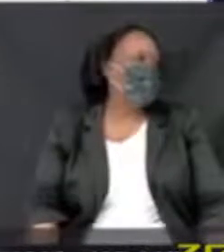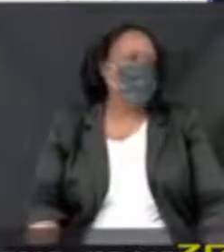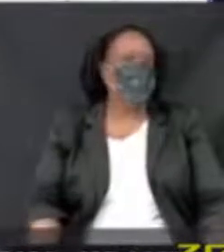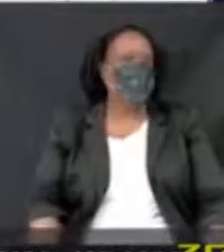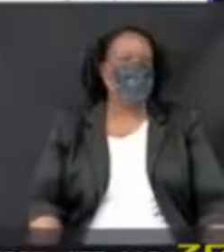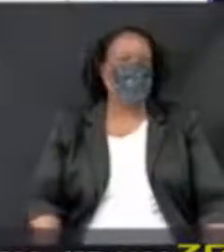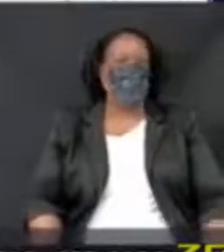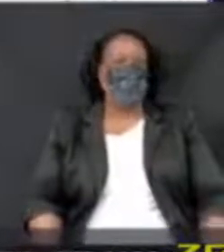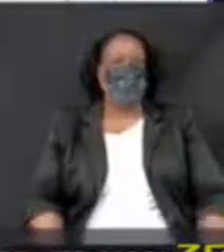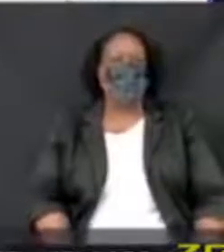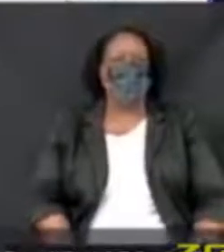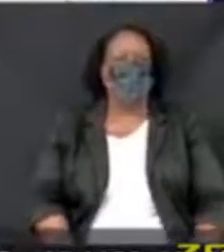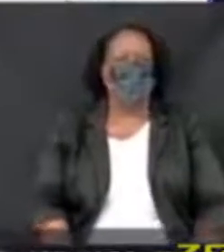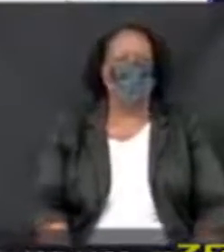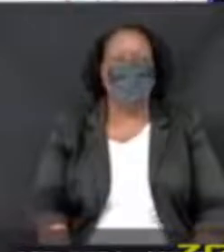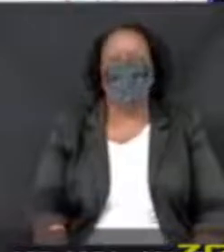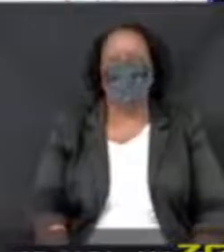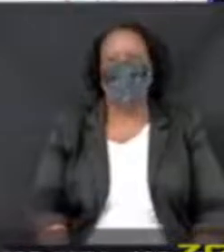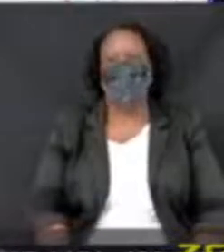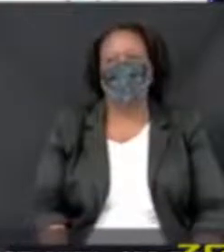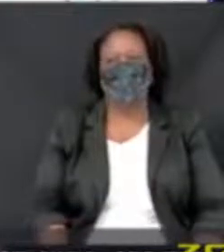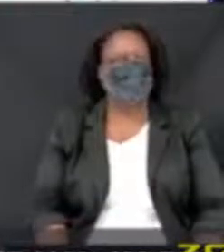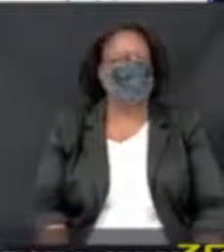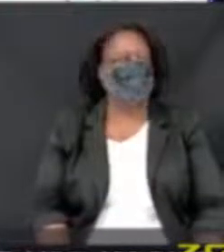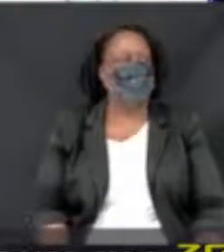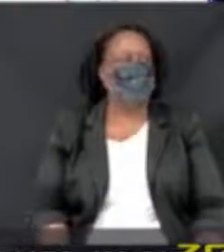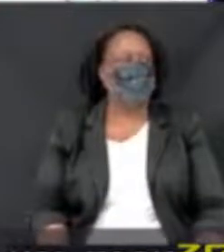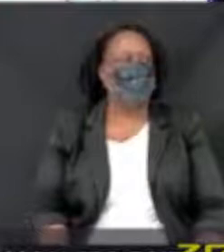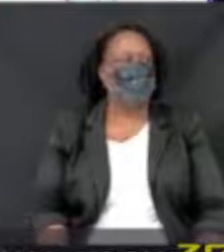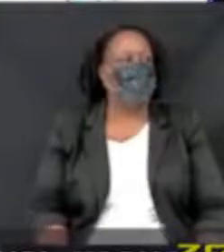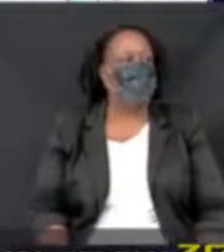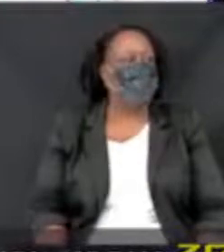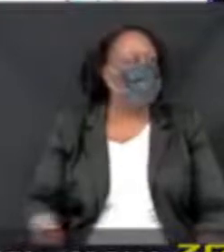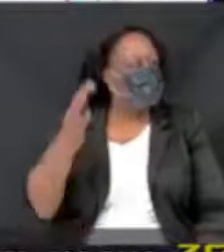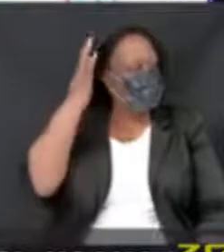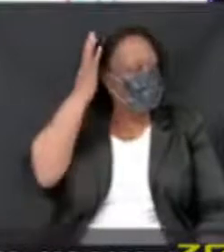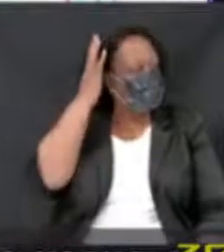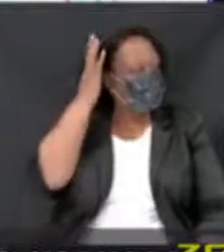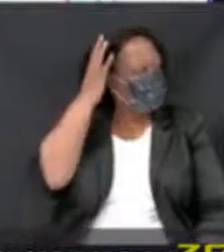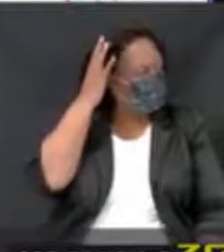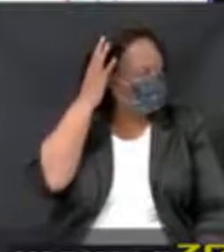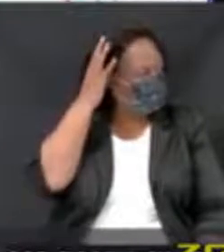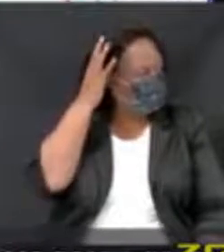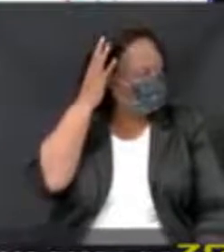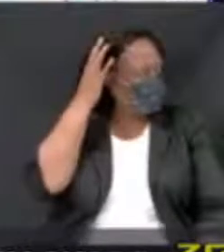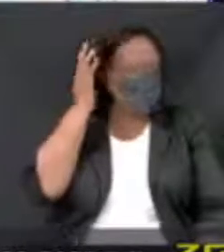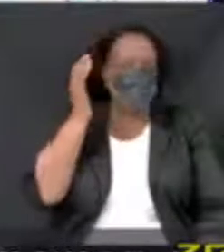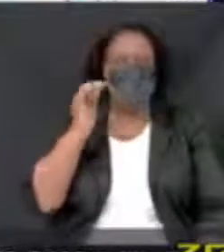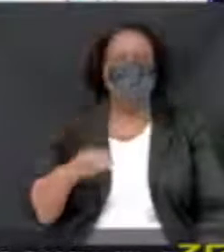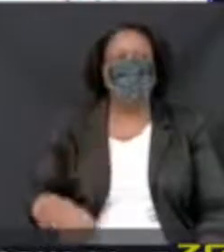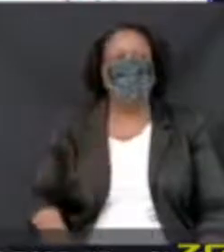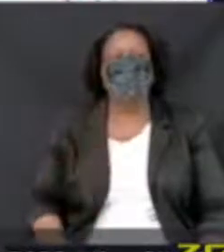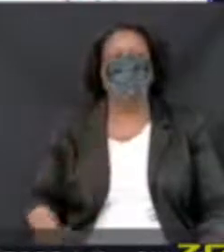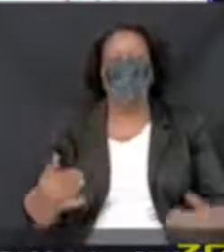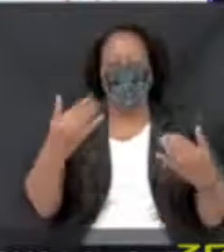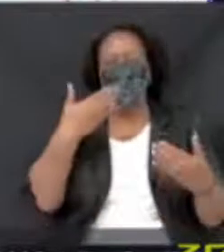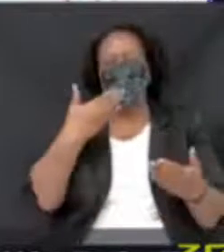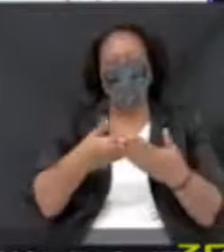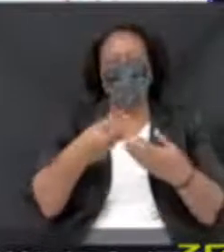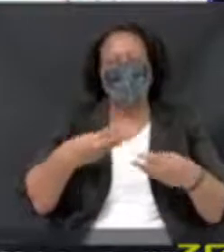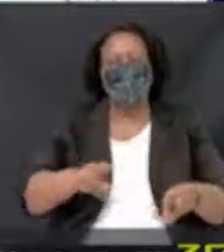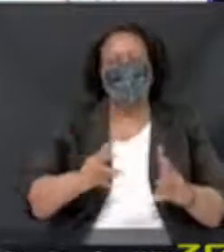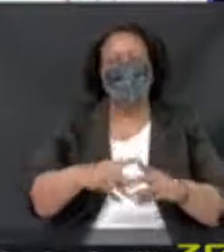Okay, that was a very fitting way to end our COVID-19 briefing today.